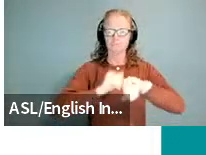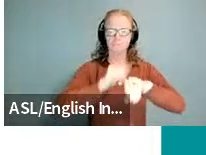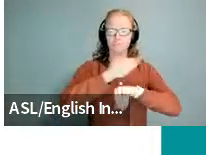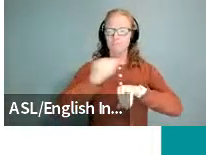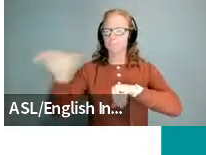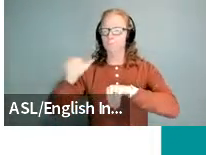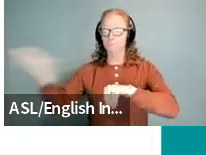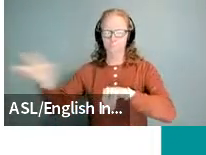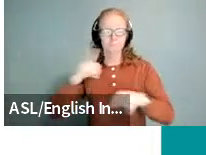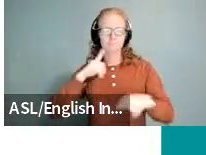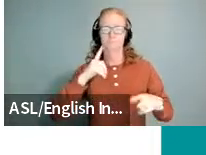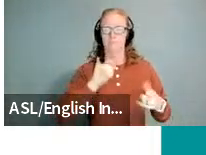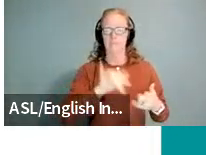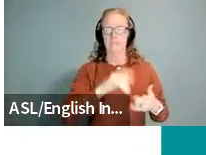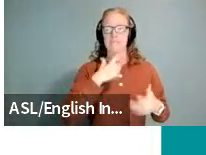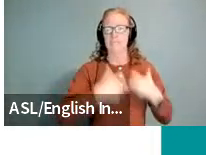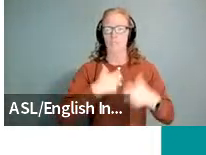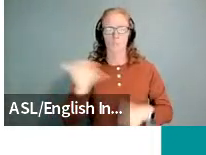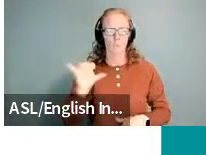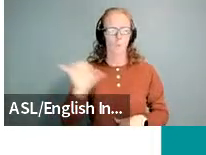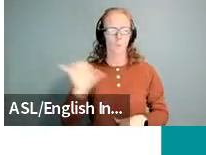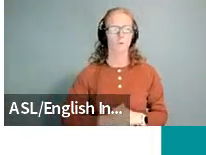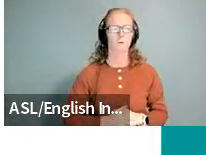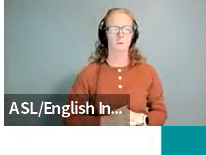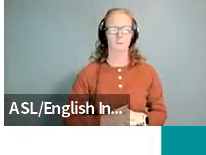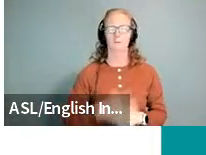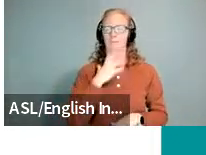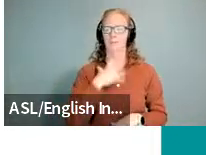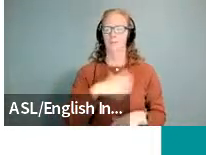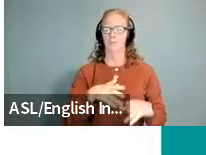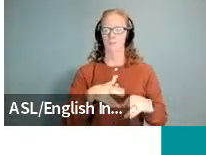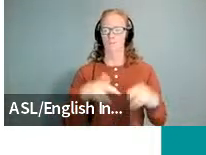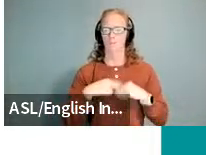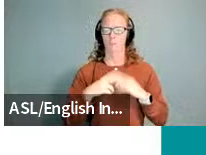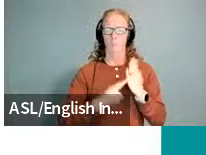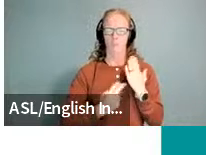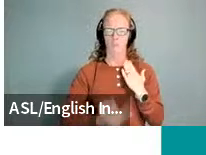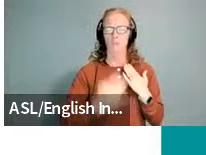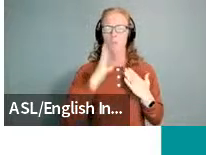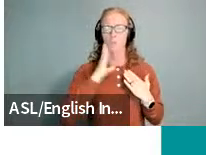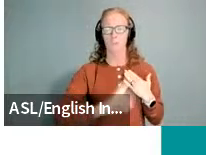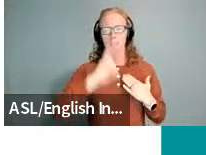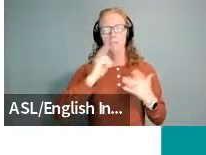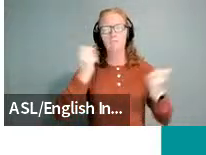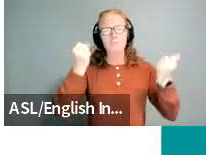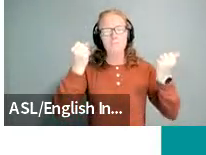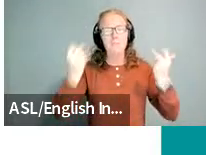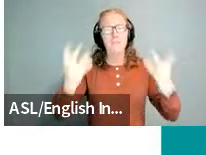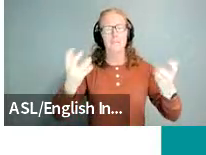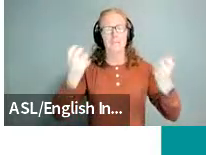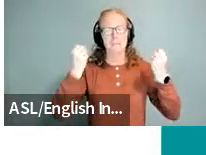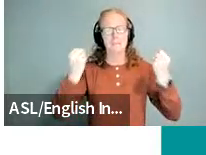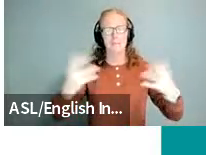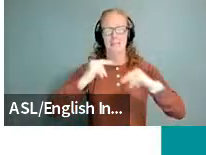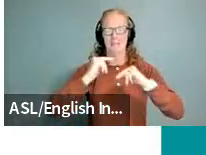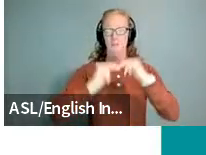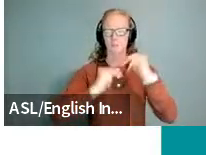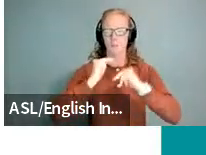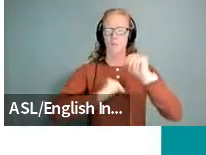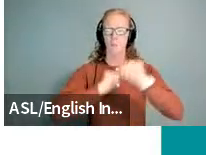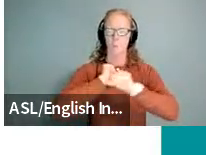projects that as we went through this modeling process, you see, there's going to be a lot of construction work going on. So availability